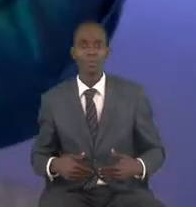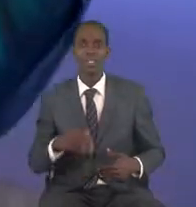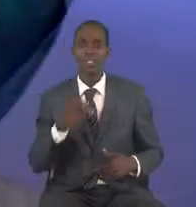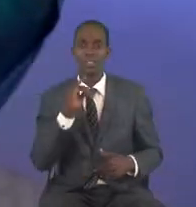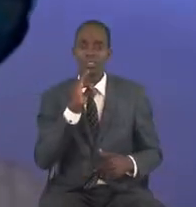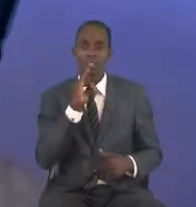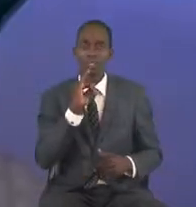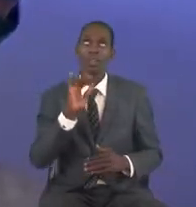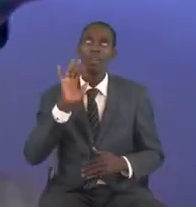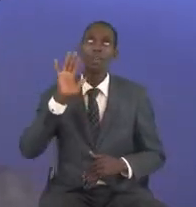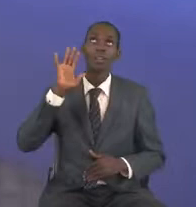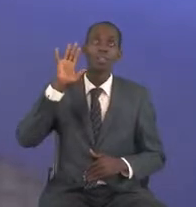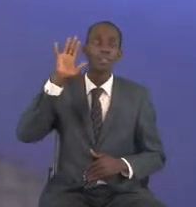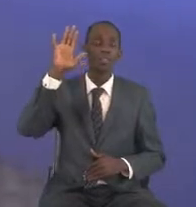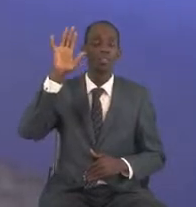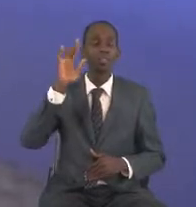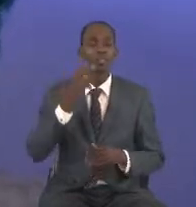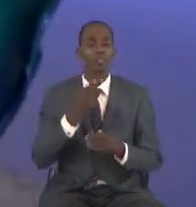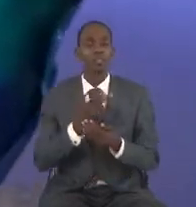is your